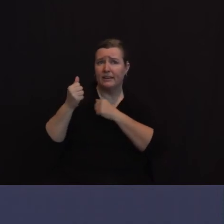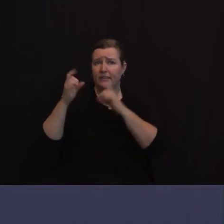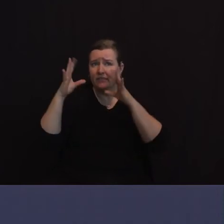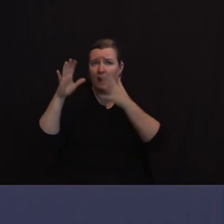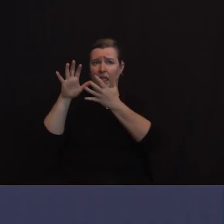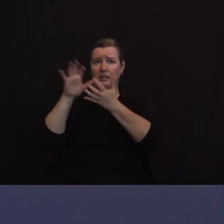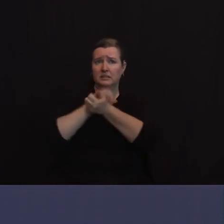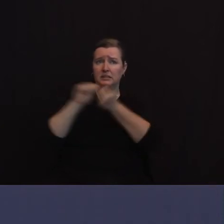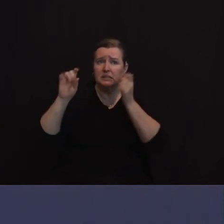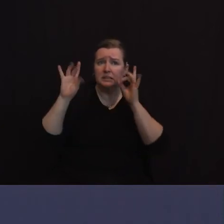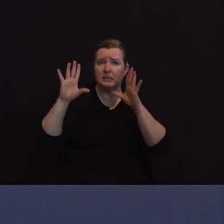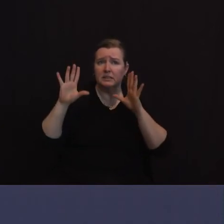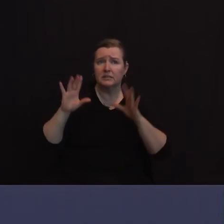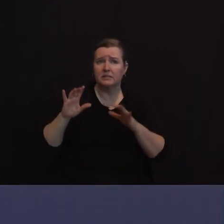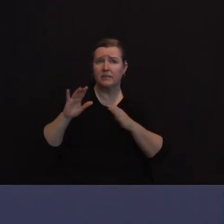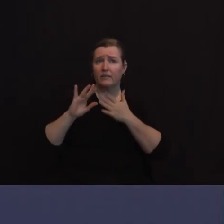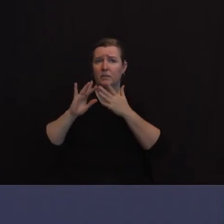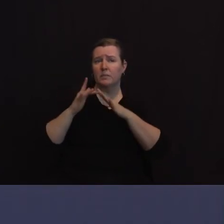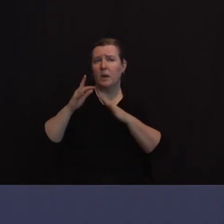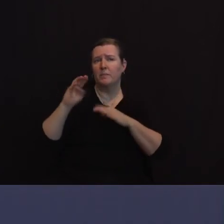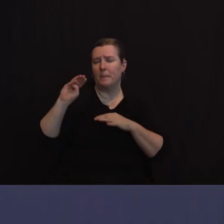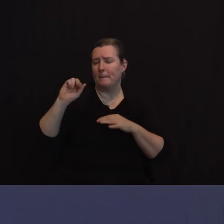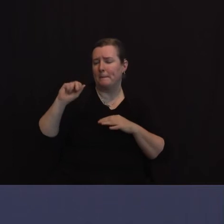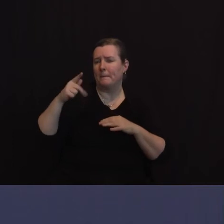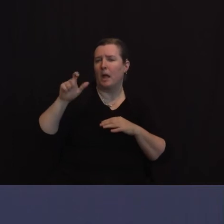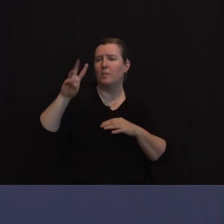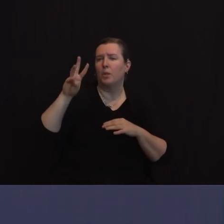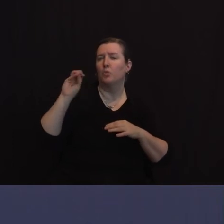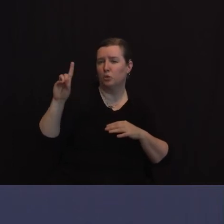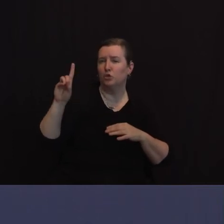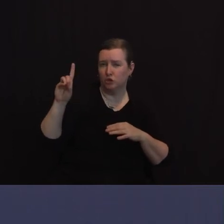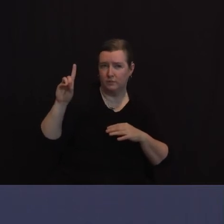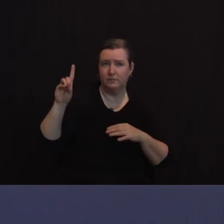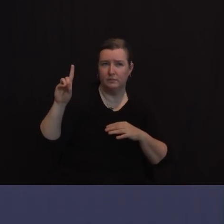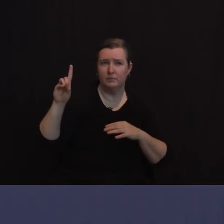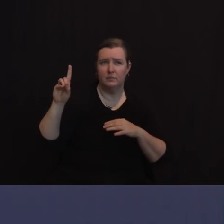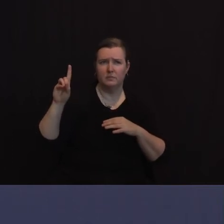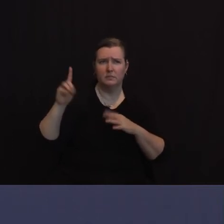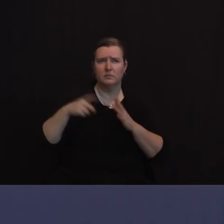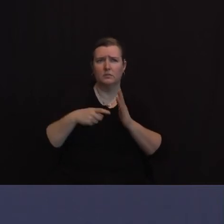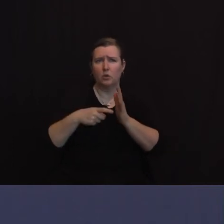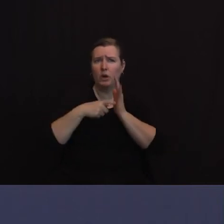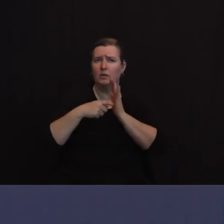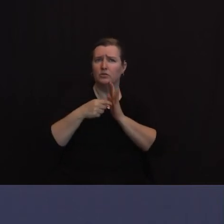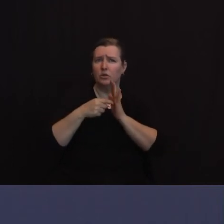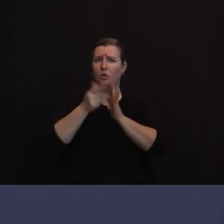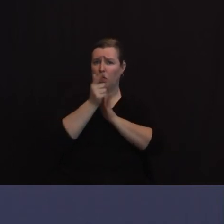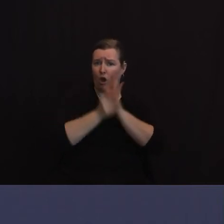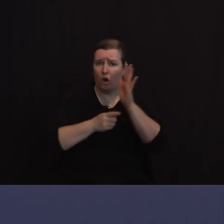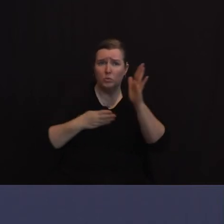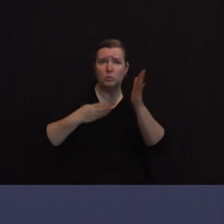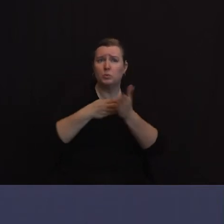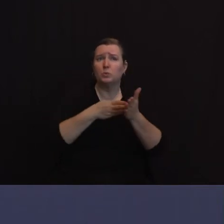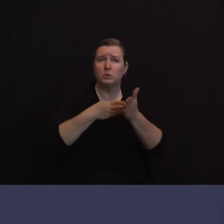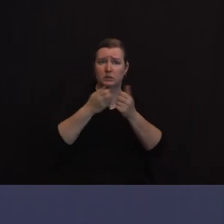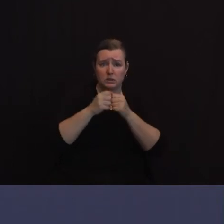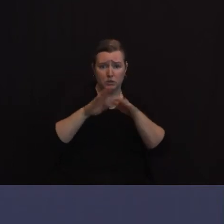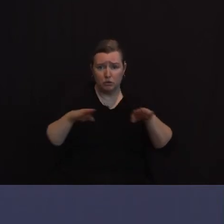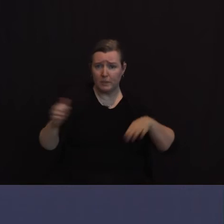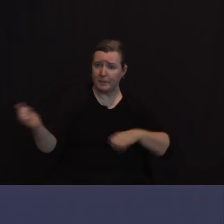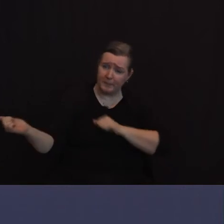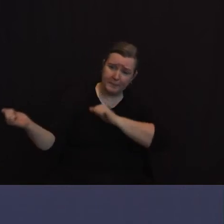demanding that kids can go back into school. Parents in other parts of the state are also very unhappy. What's your